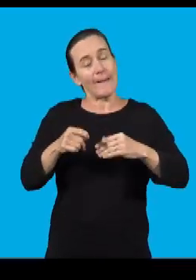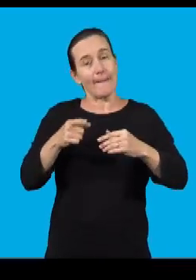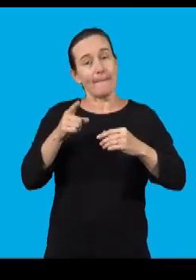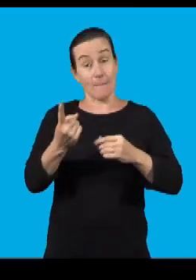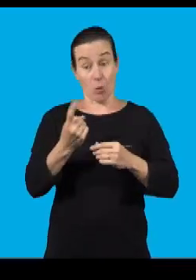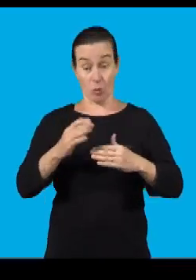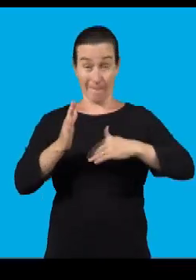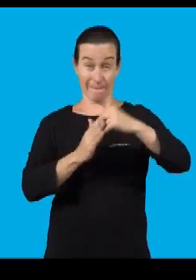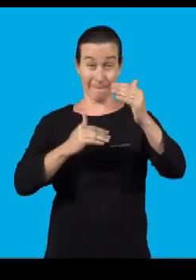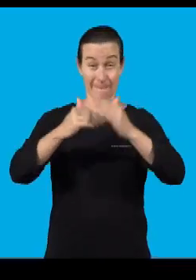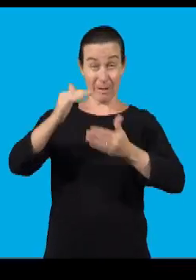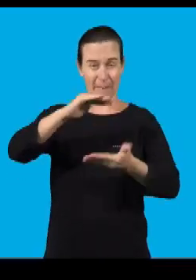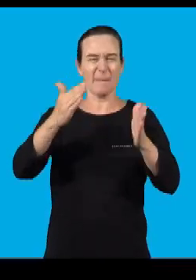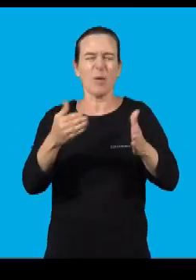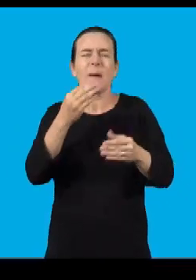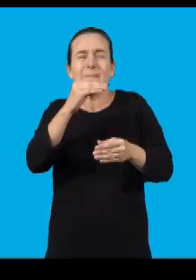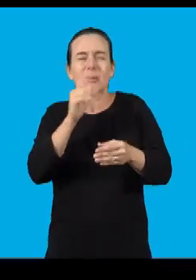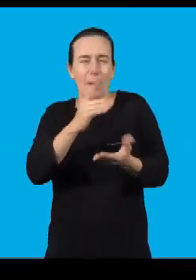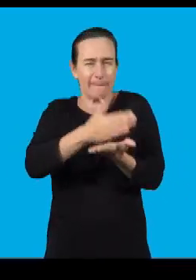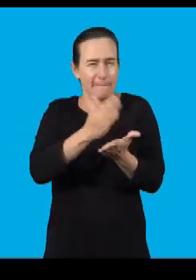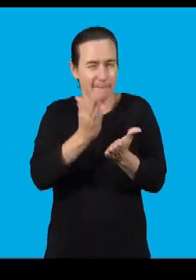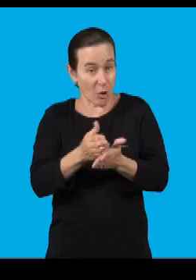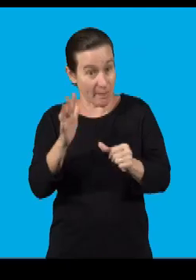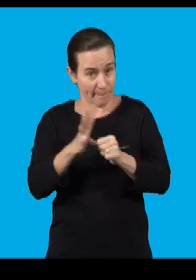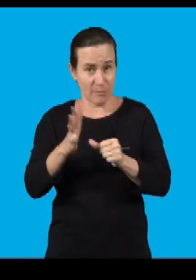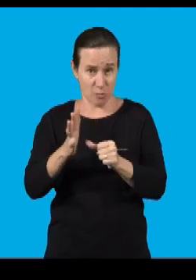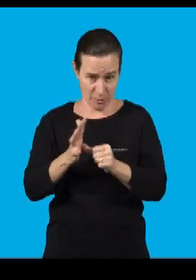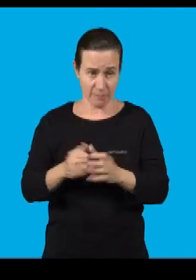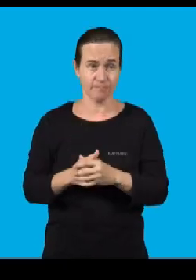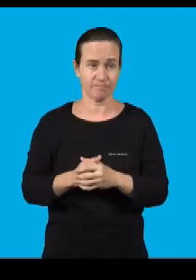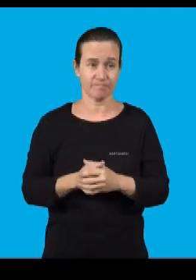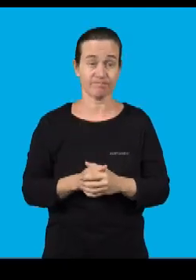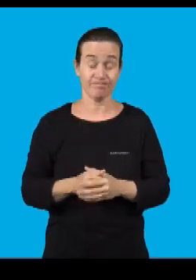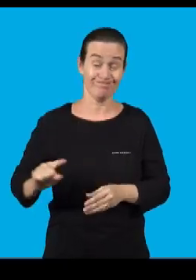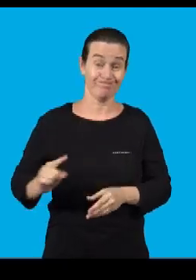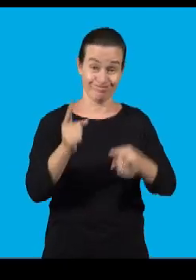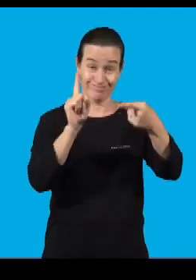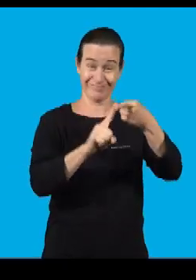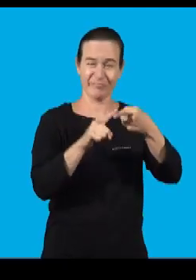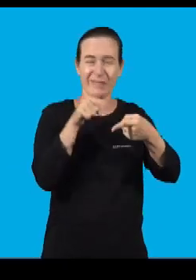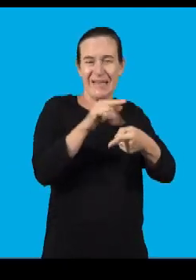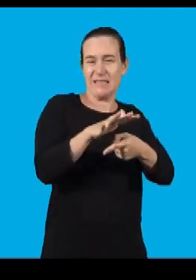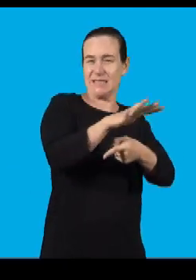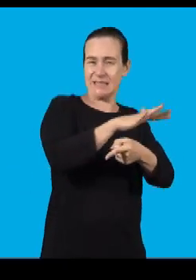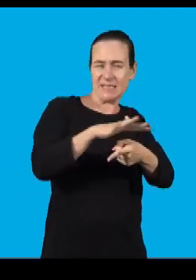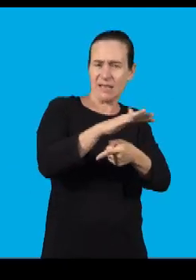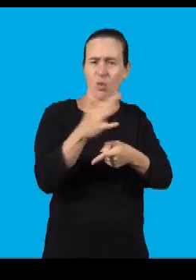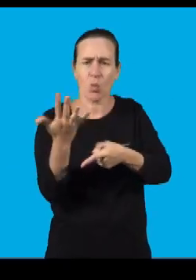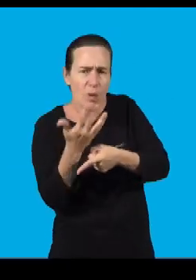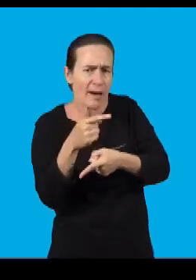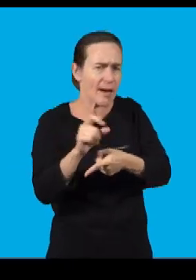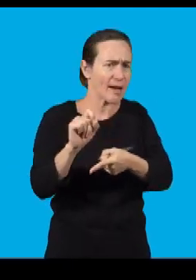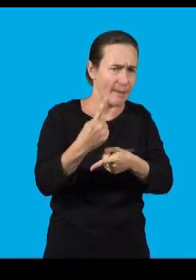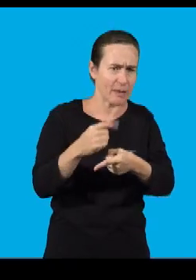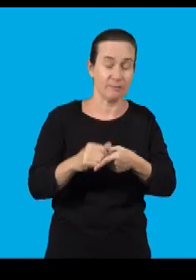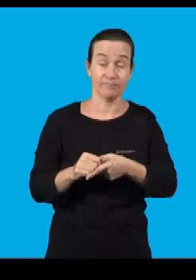blocks for literary interpretation. Where do we start? How does all of this happen? So our first one is the setting,